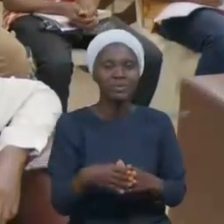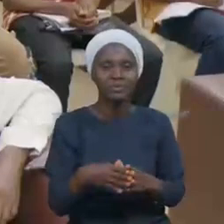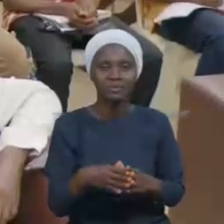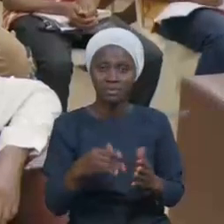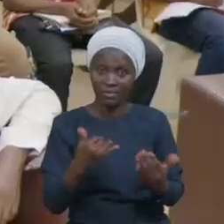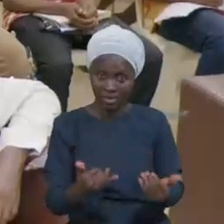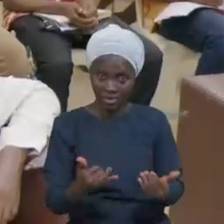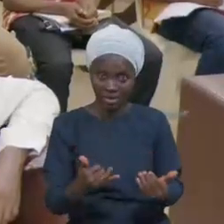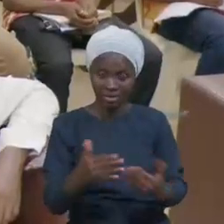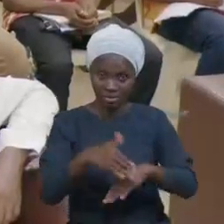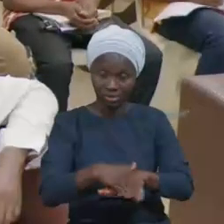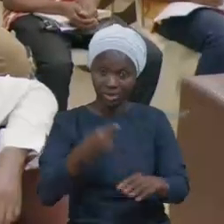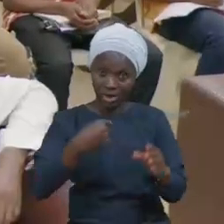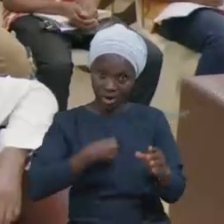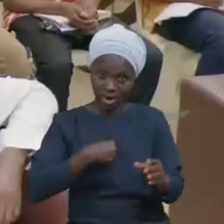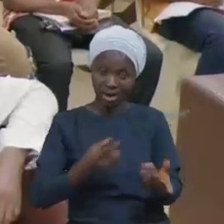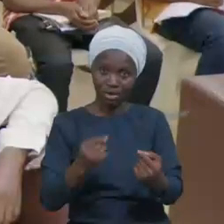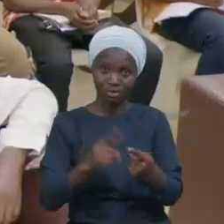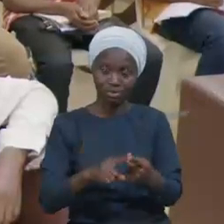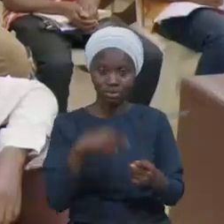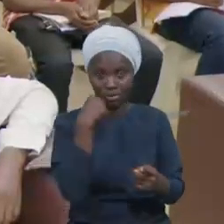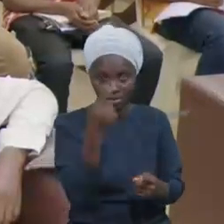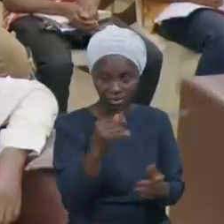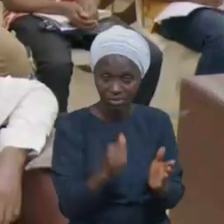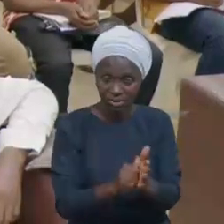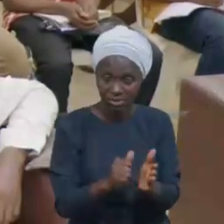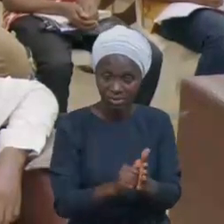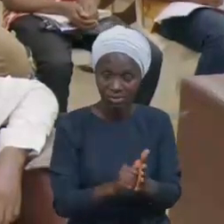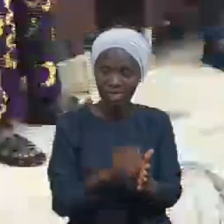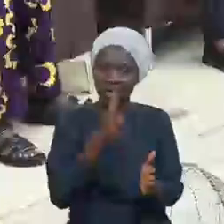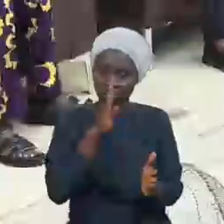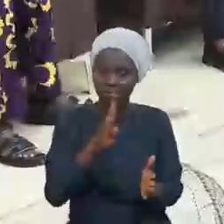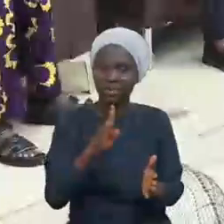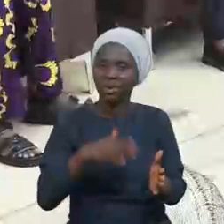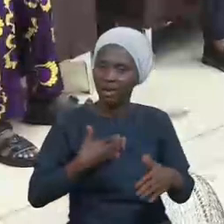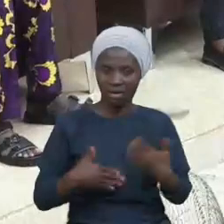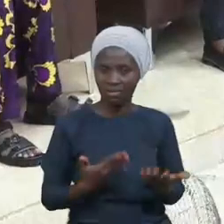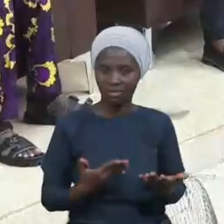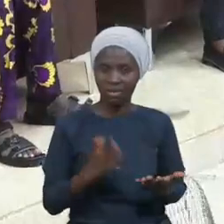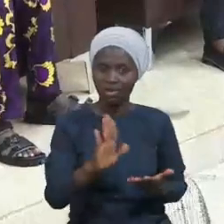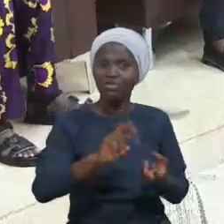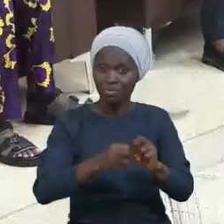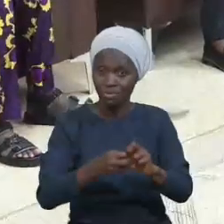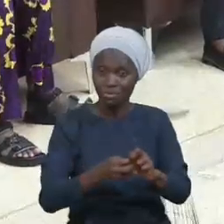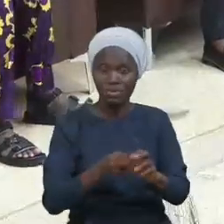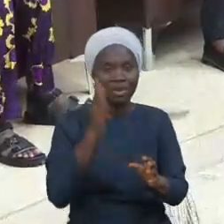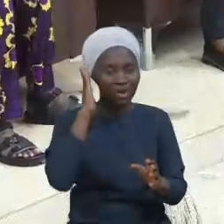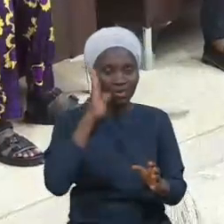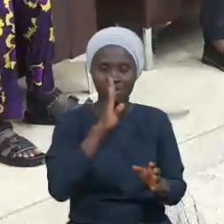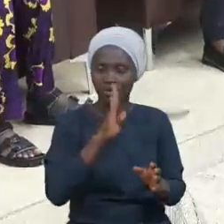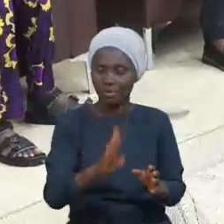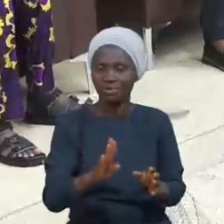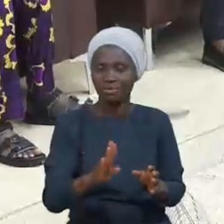to declare to you, be of good comfort, cheer up, your problems will be dealt with